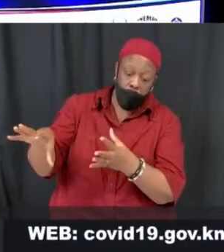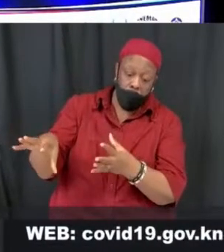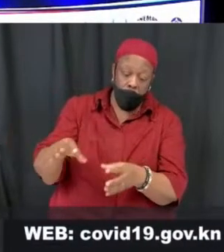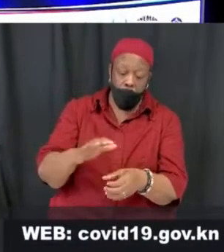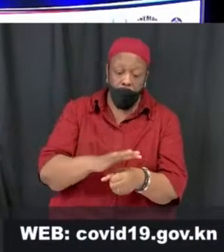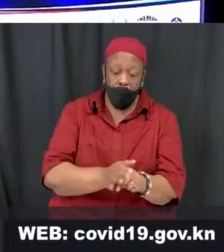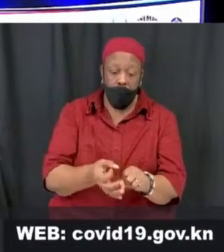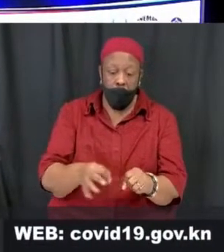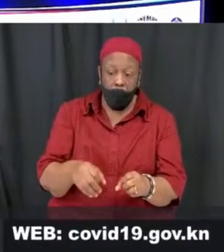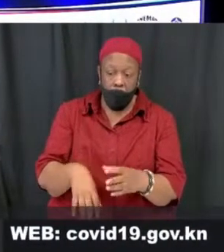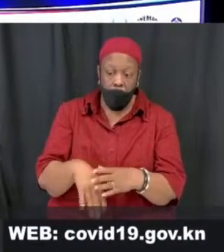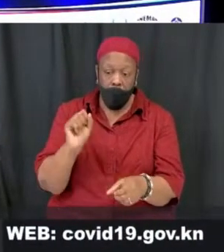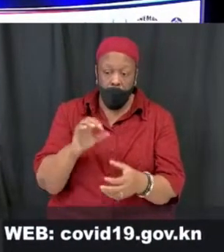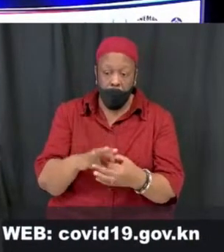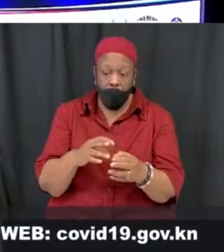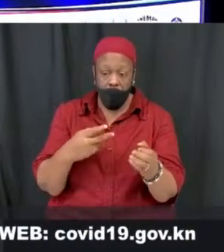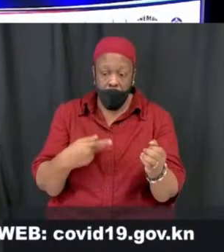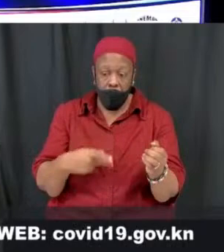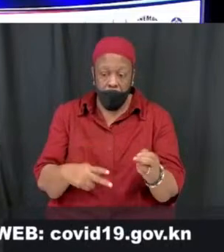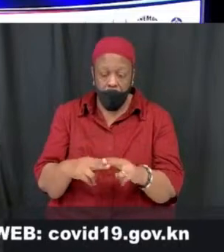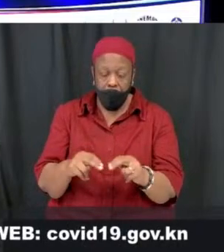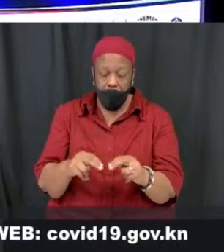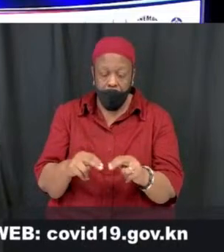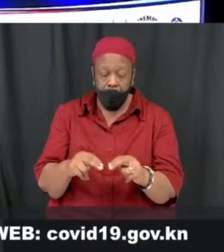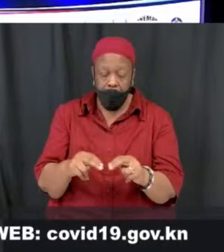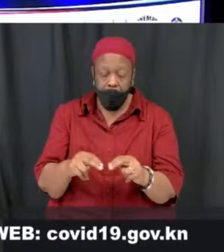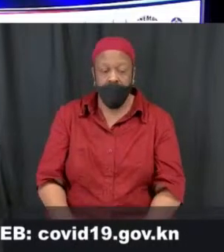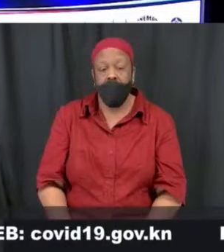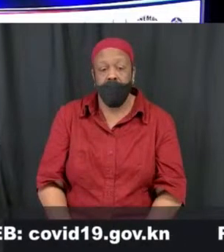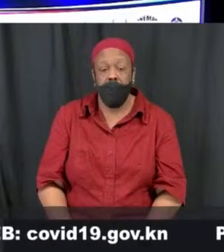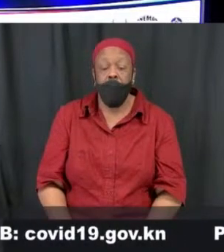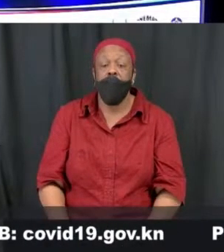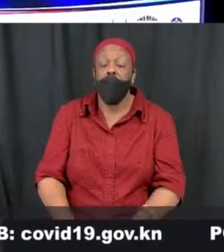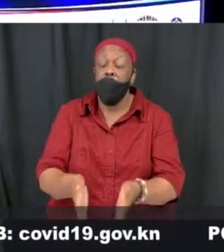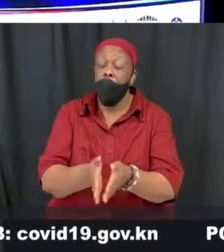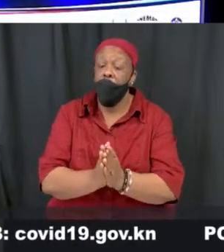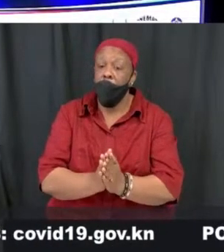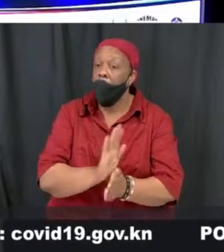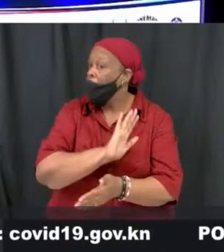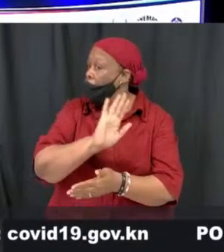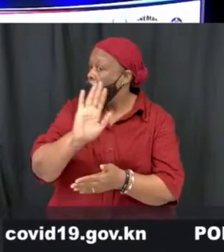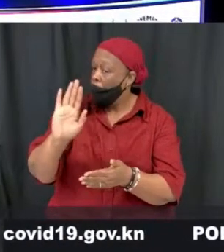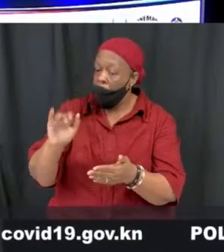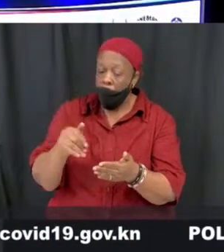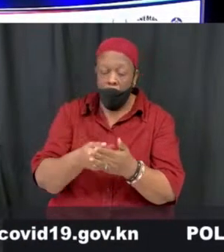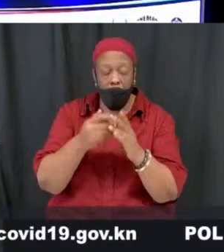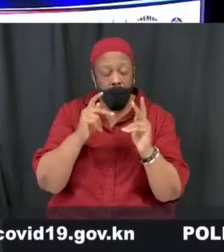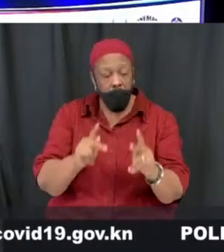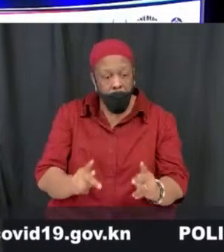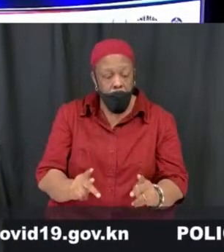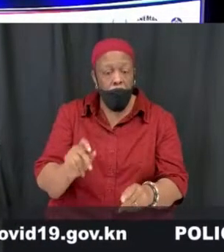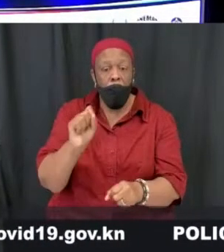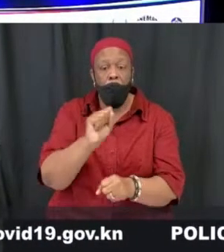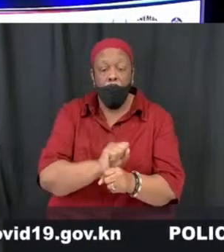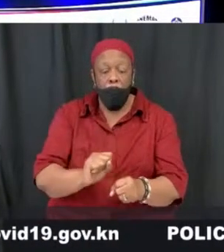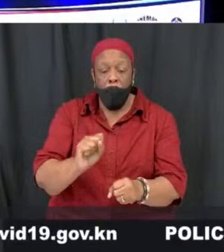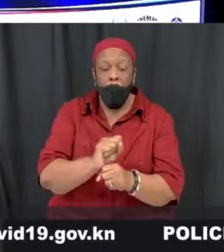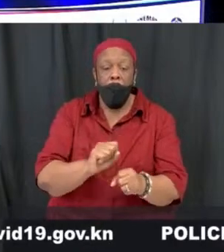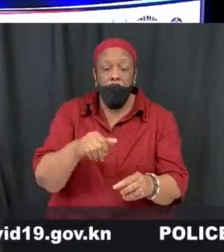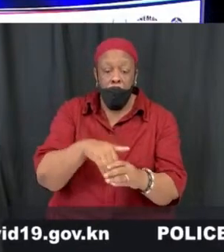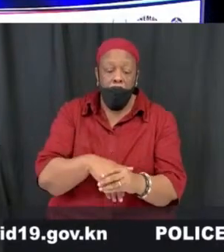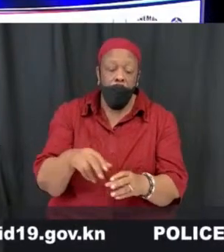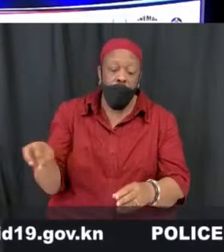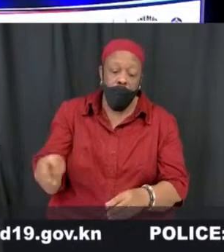market. So all of you in the tourism product, all of you who would like to